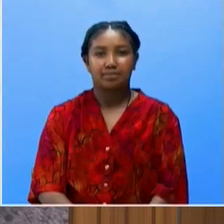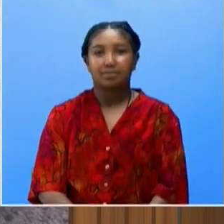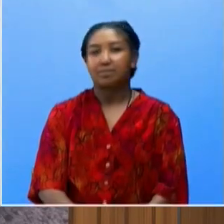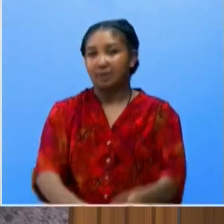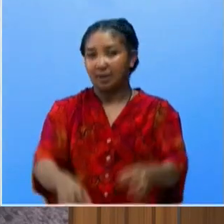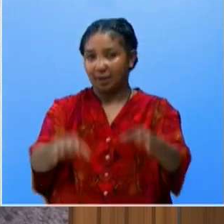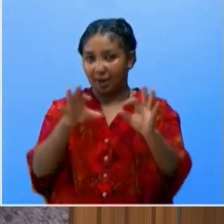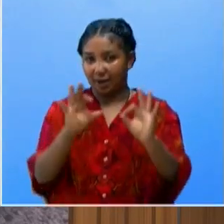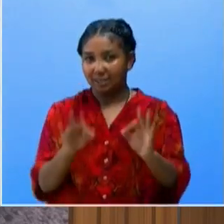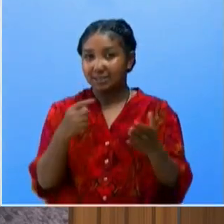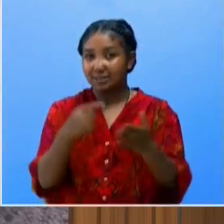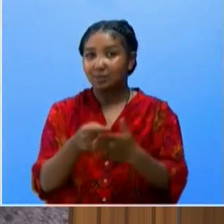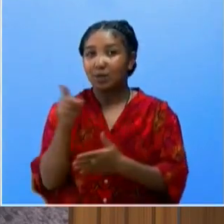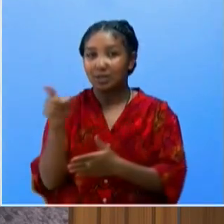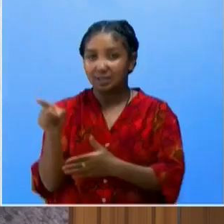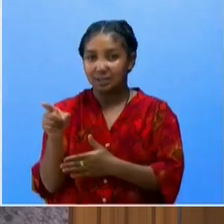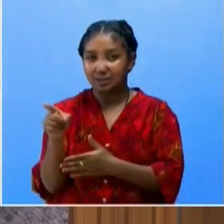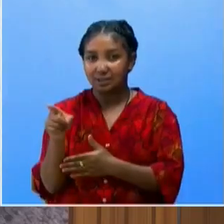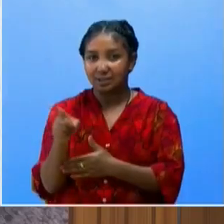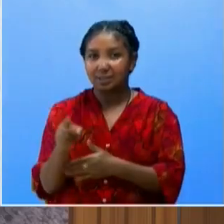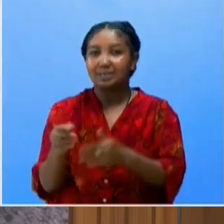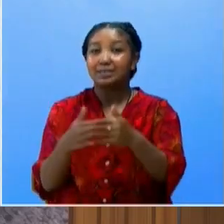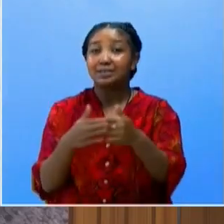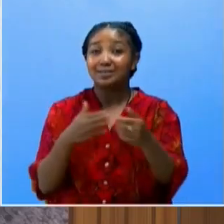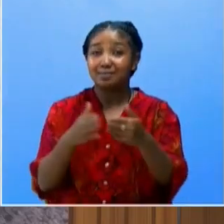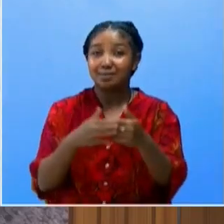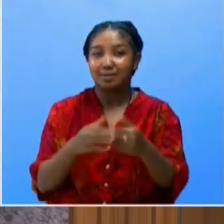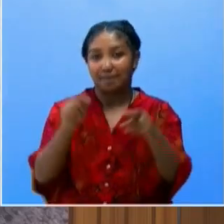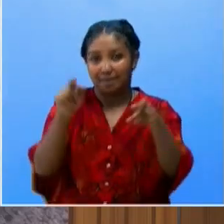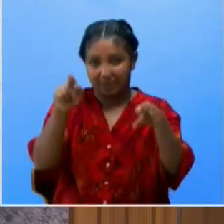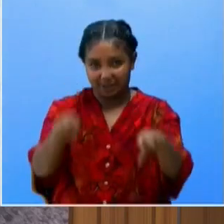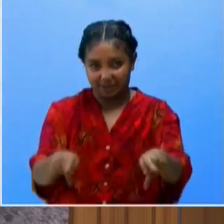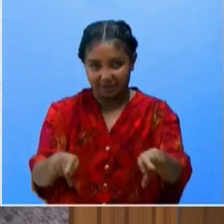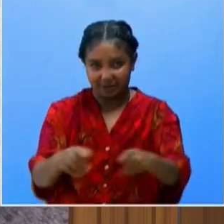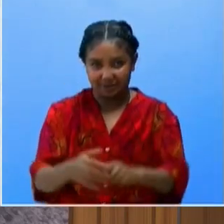Nice. This one is simple present.